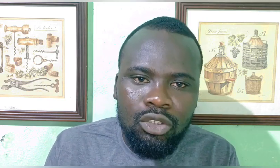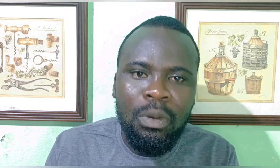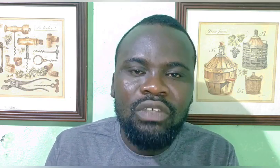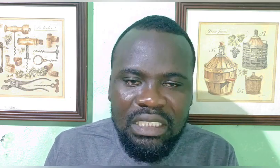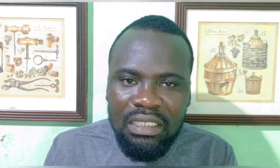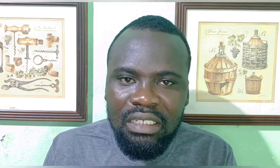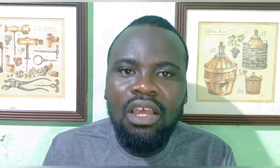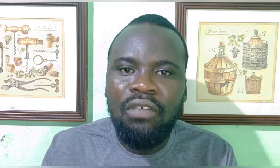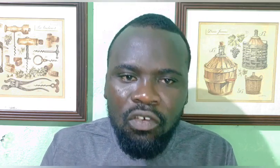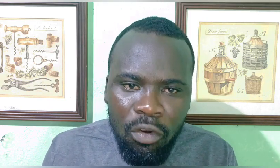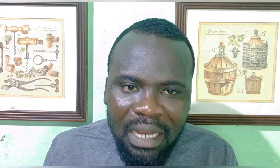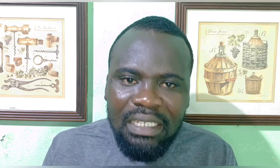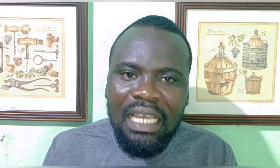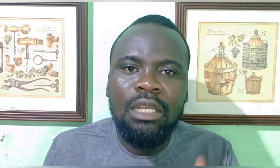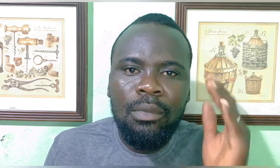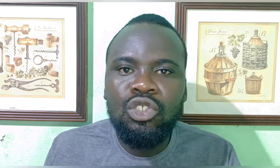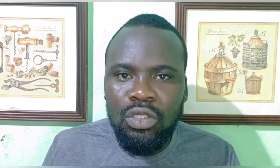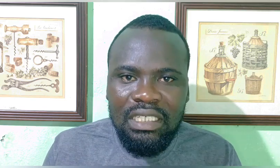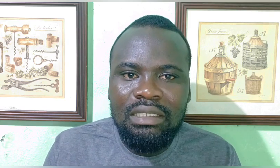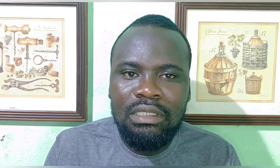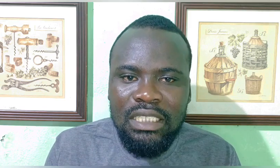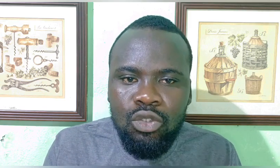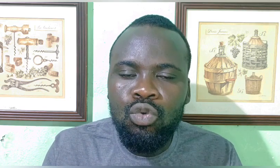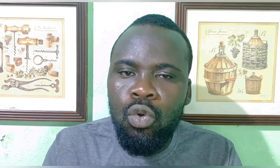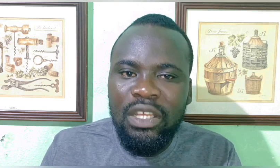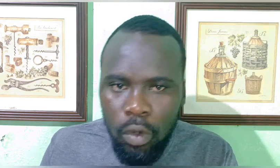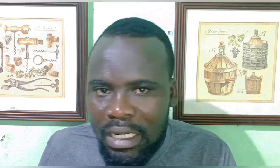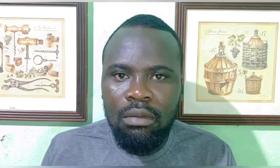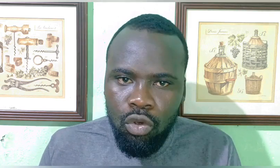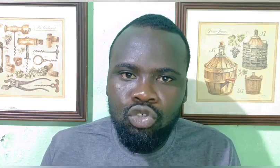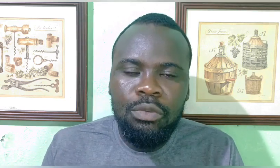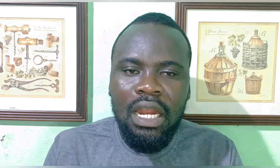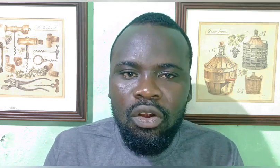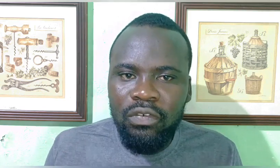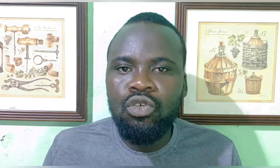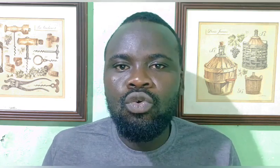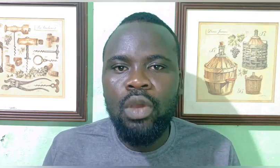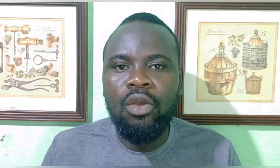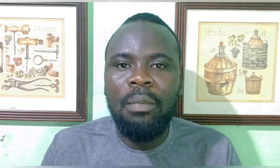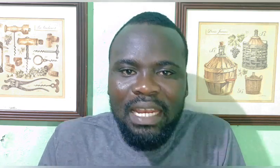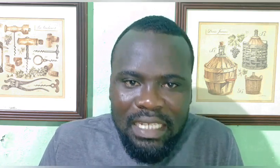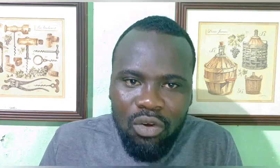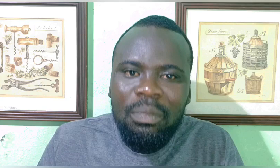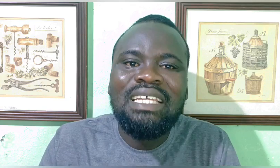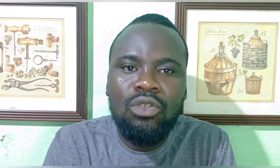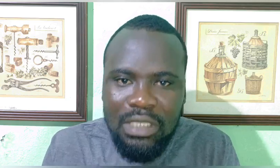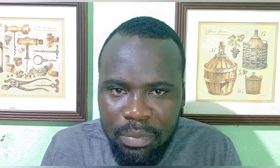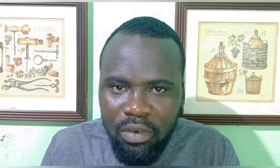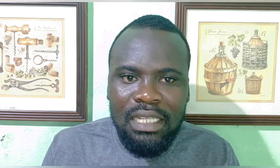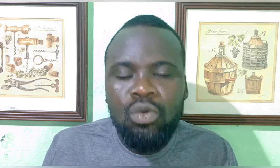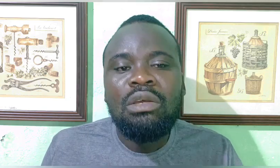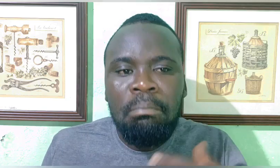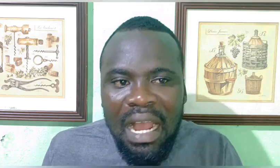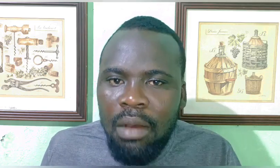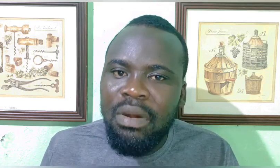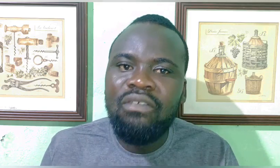strict supervision, value for money, and they make sure, say, things will go in order. Because we be around office or your mind the and obey and see pen,